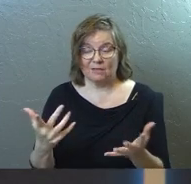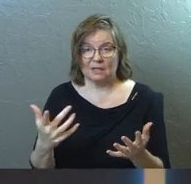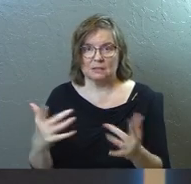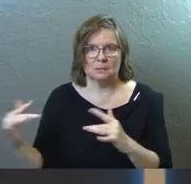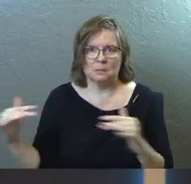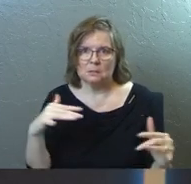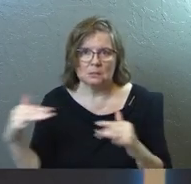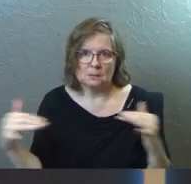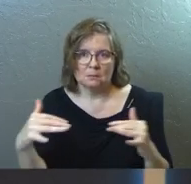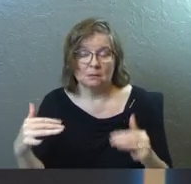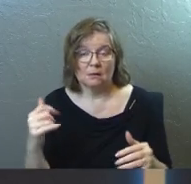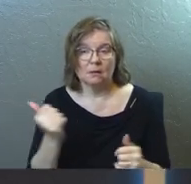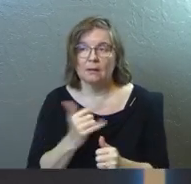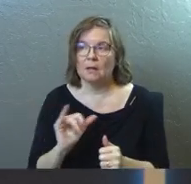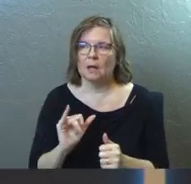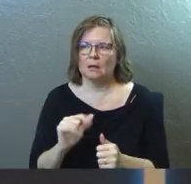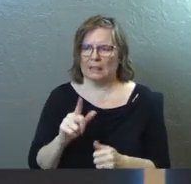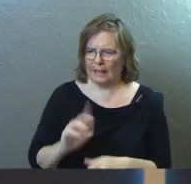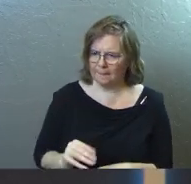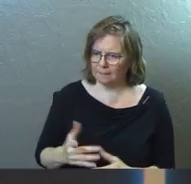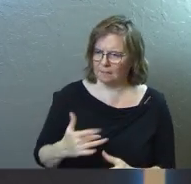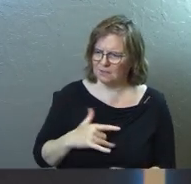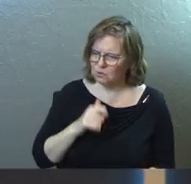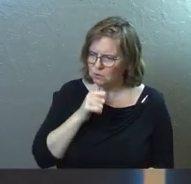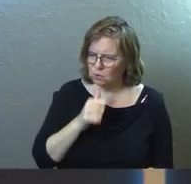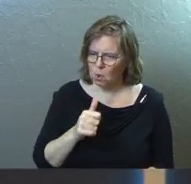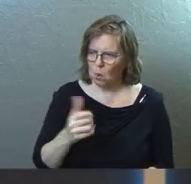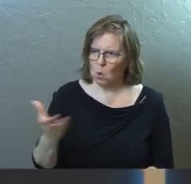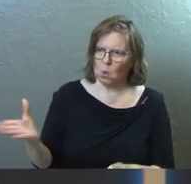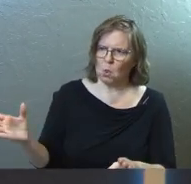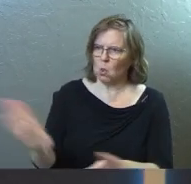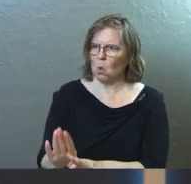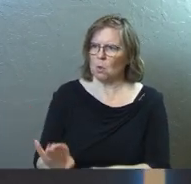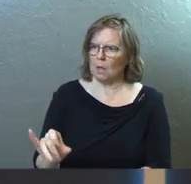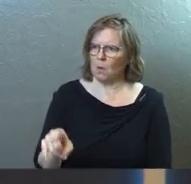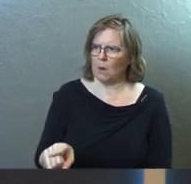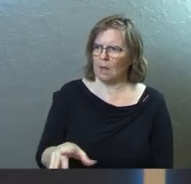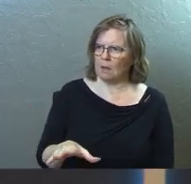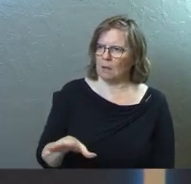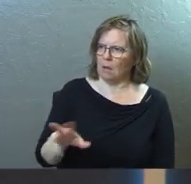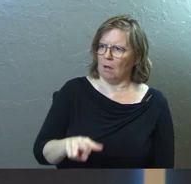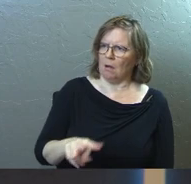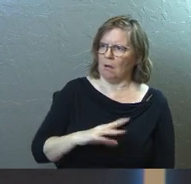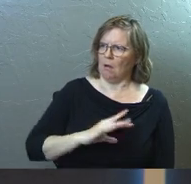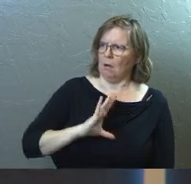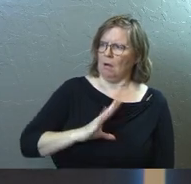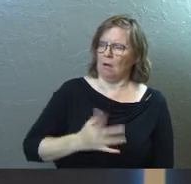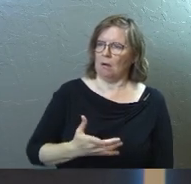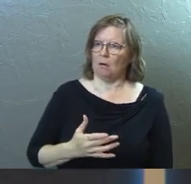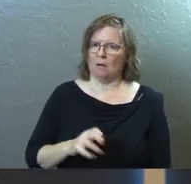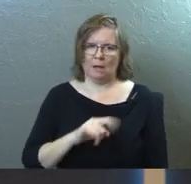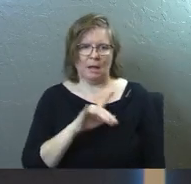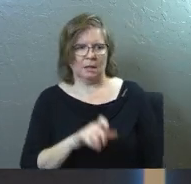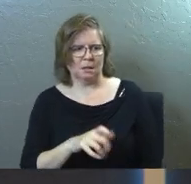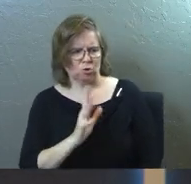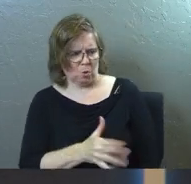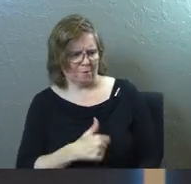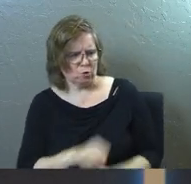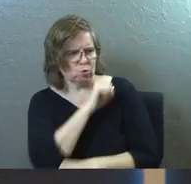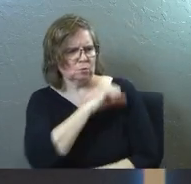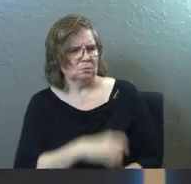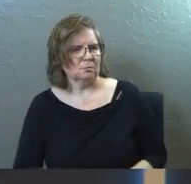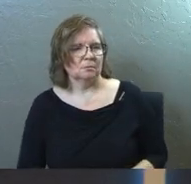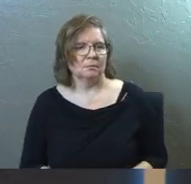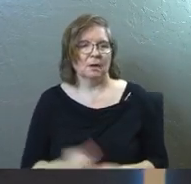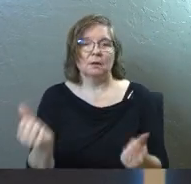means war. You know what I mean? Like, it's like, Liam, don't close the door that way. You know what I mean? He's like, Ellie, you left your shoe. You know what